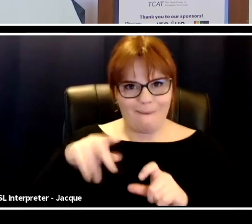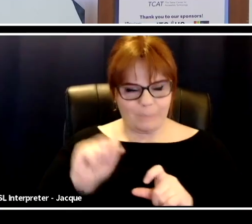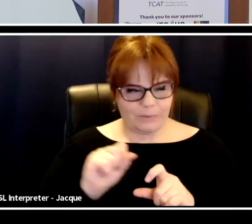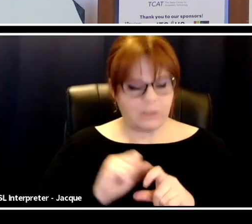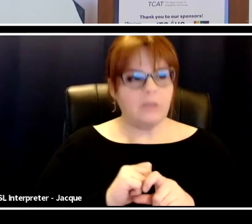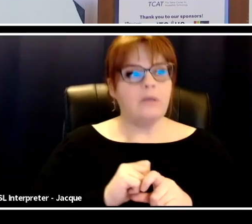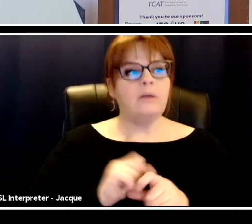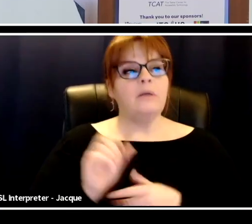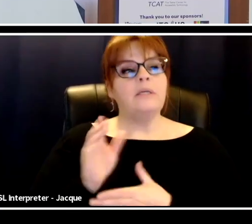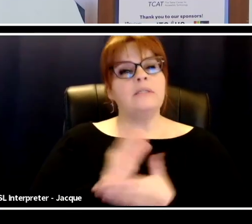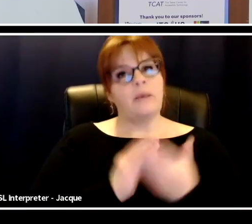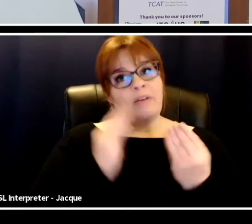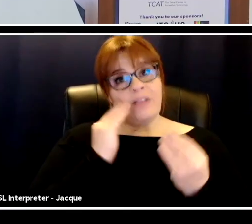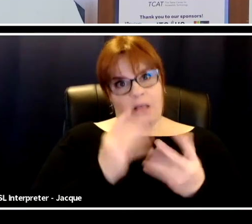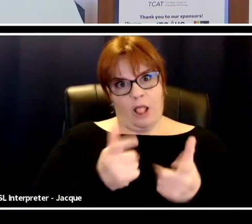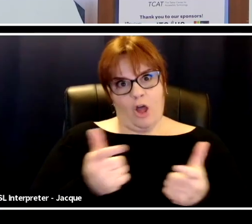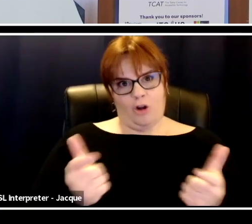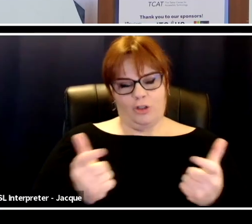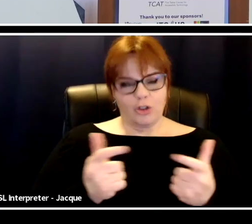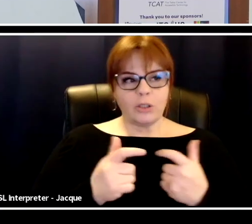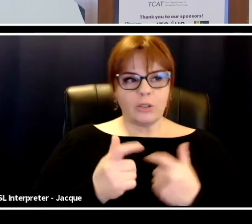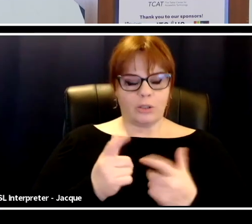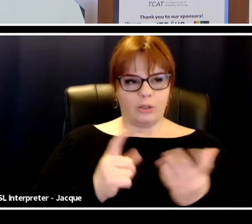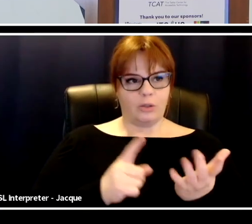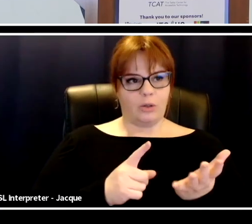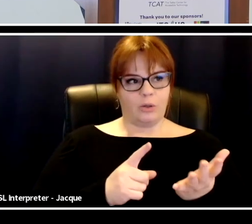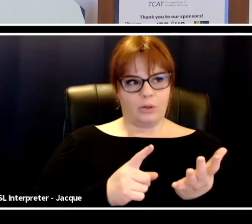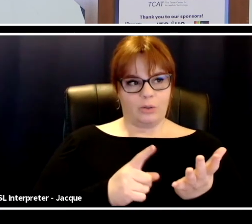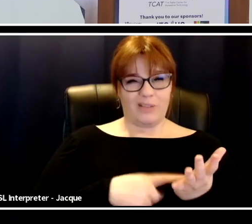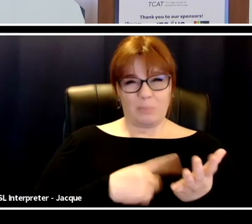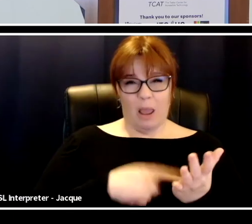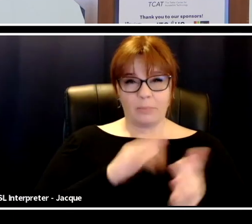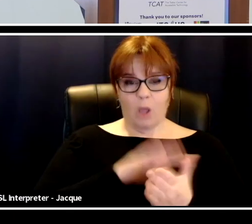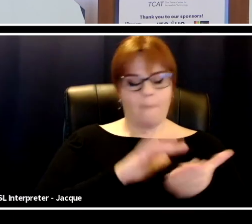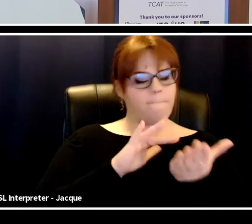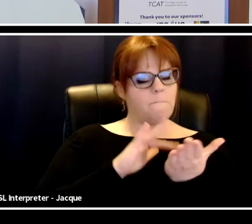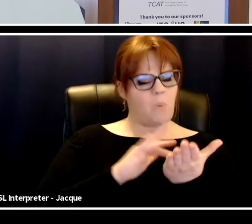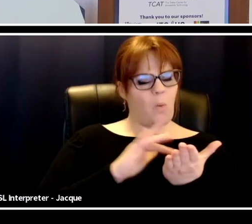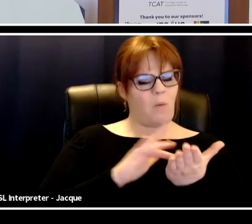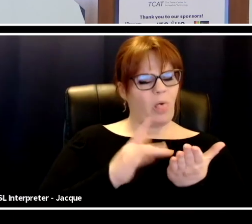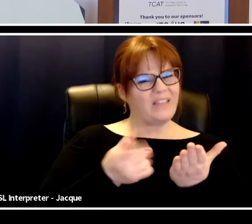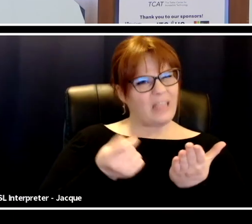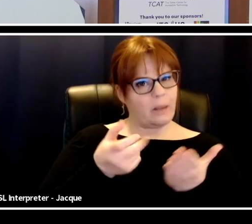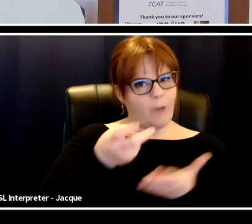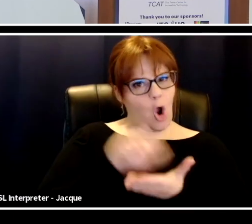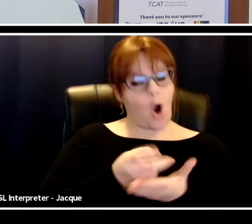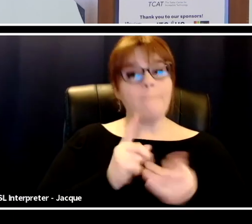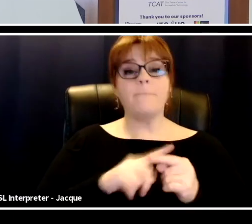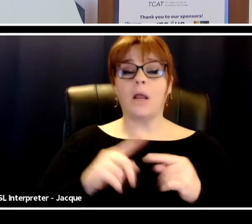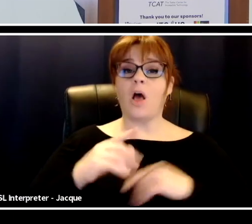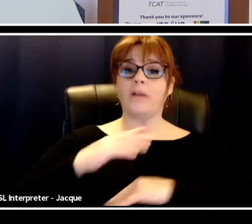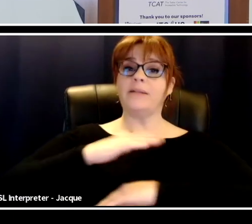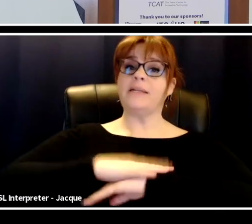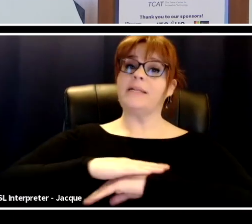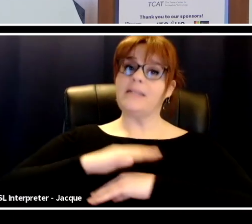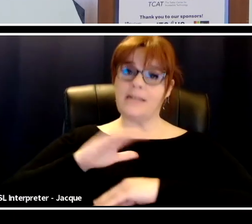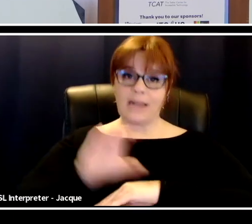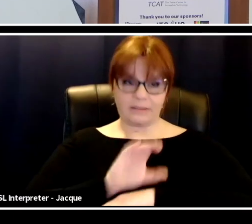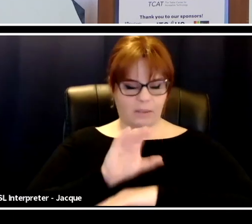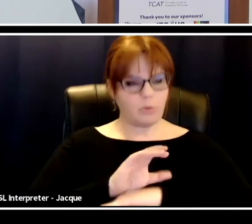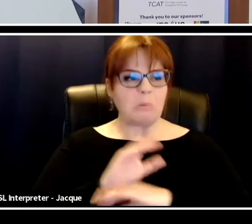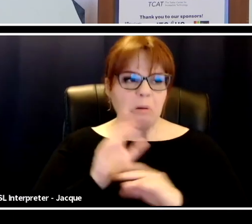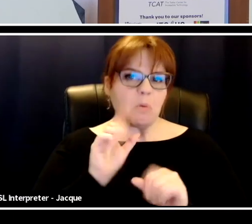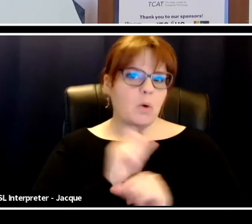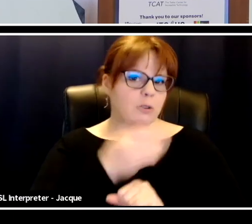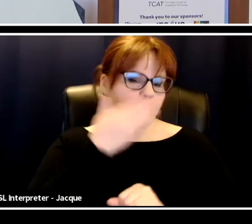Some of this data is quite large, so that's why sometimes on mobile it's a little funky, but on desktops it performs better right now. We're going to work on both those things. But